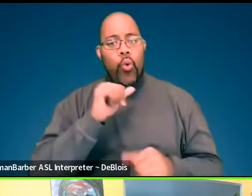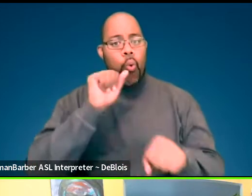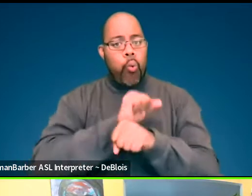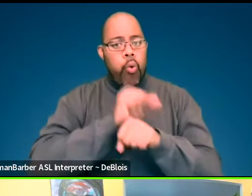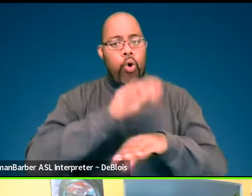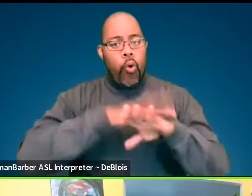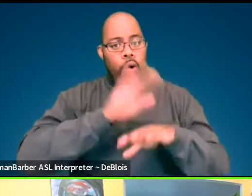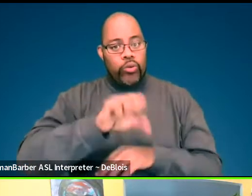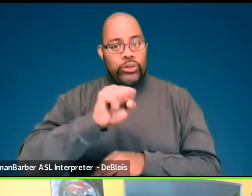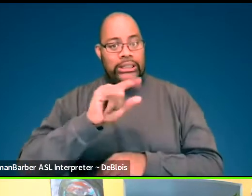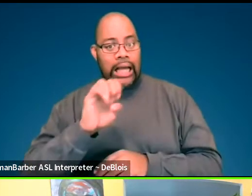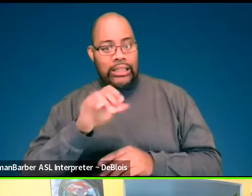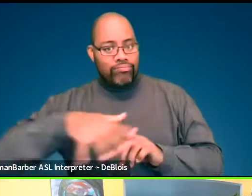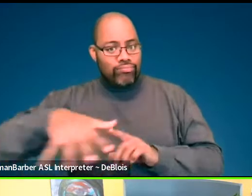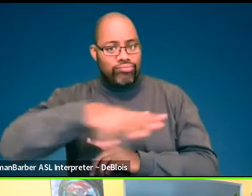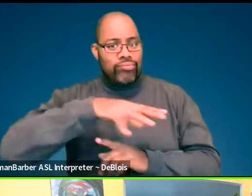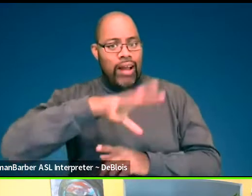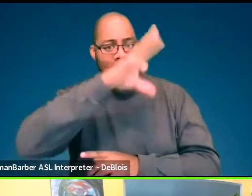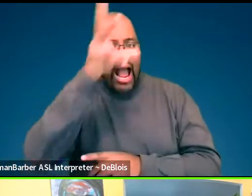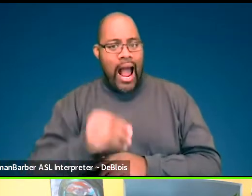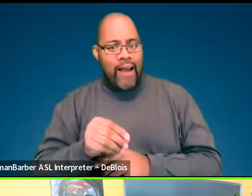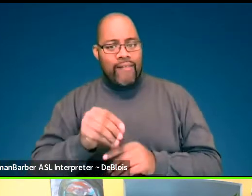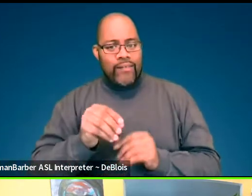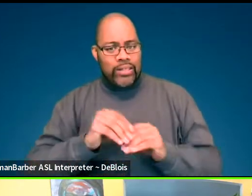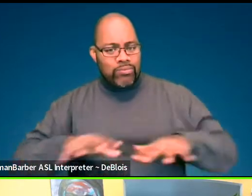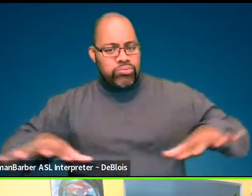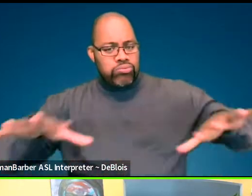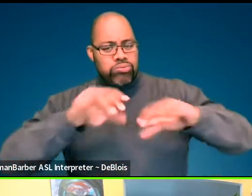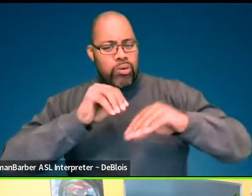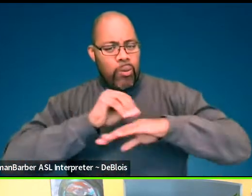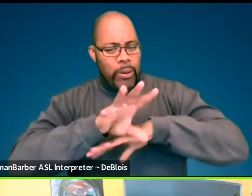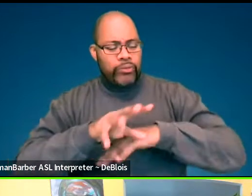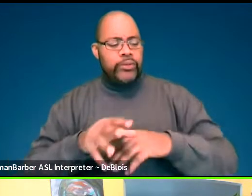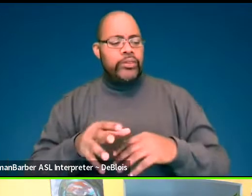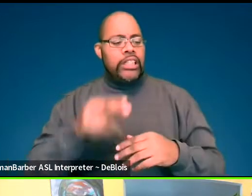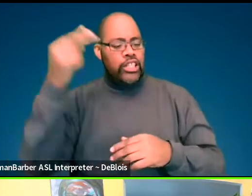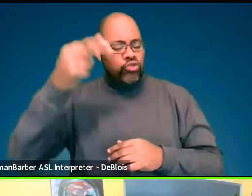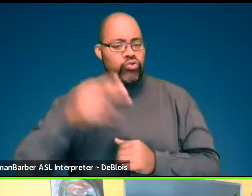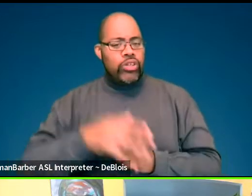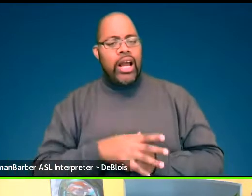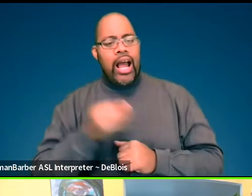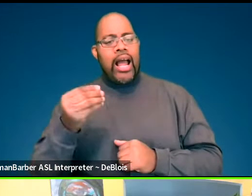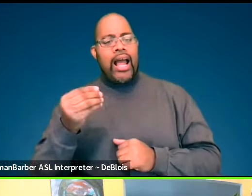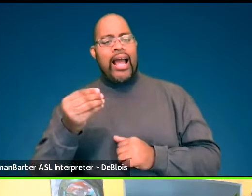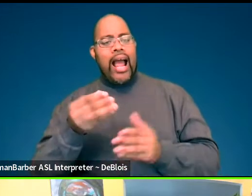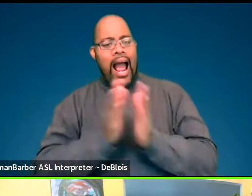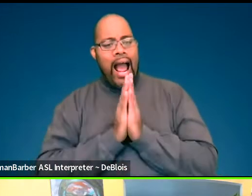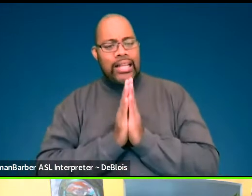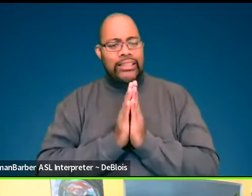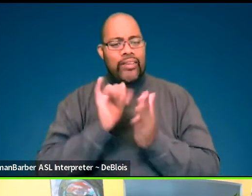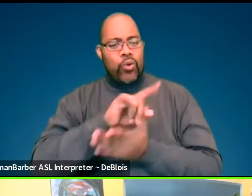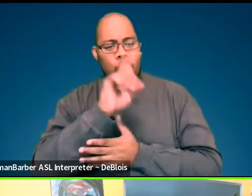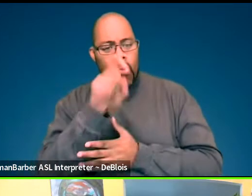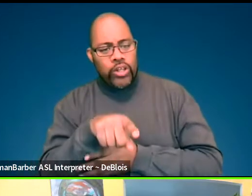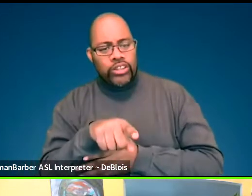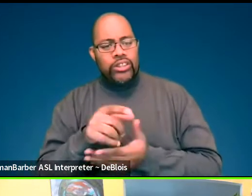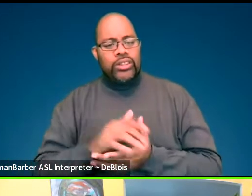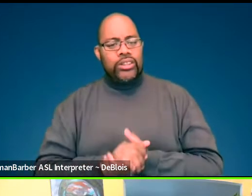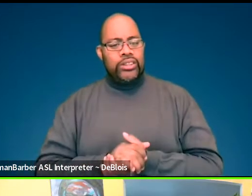these sites of African diasporic submerged history and really asking these questions